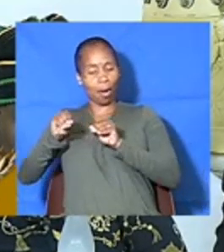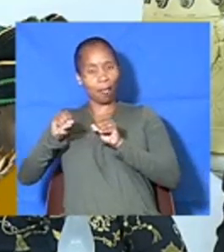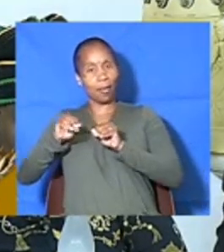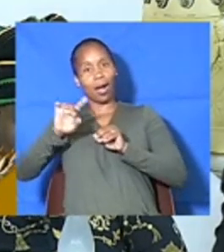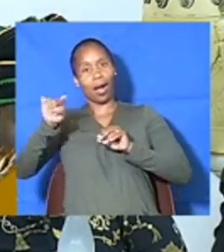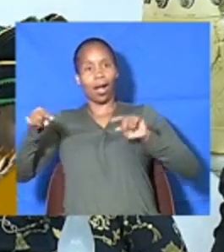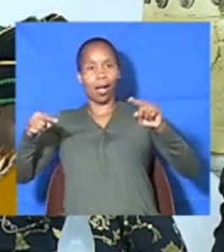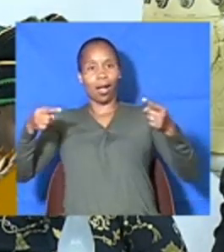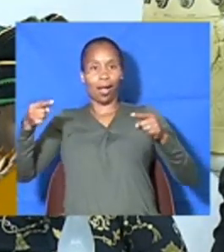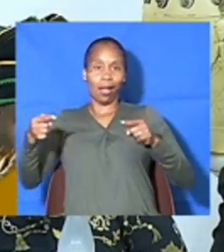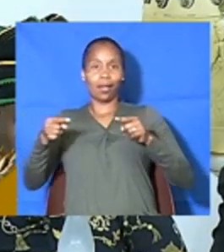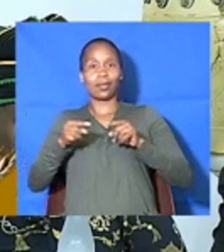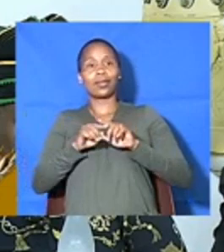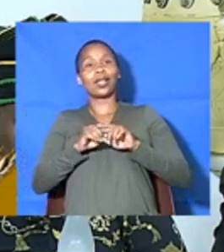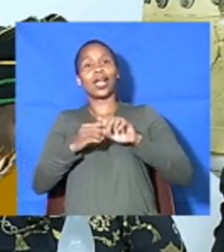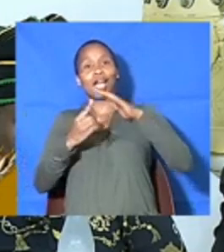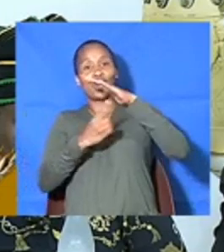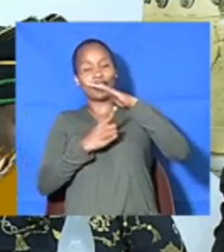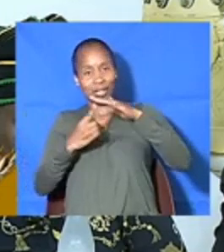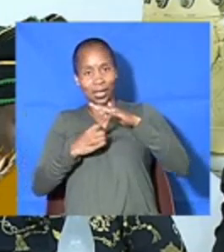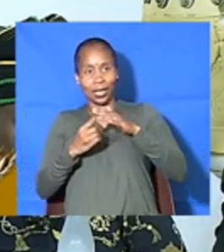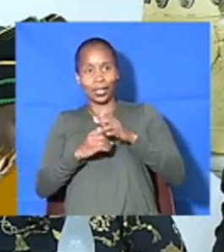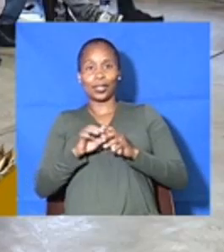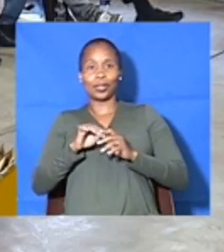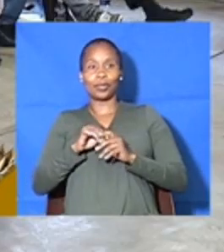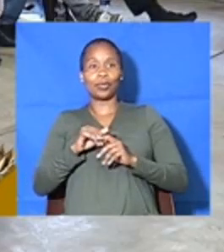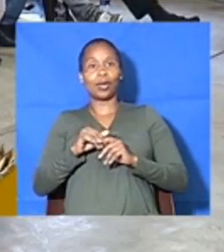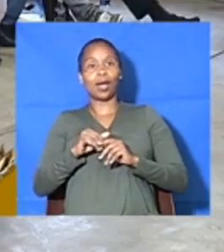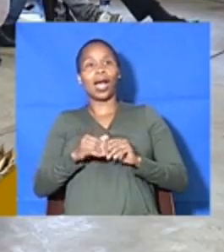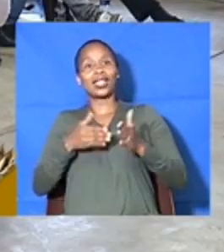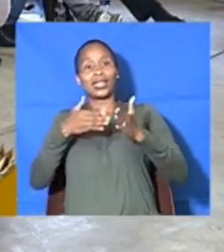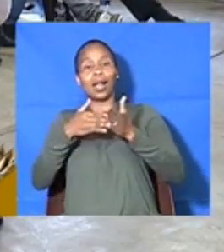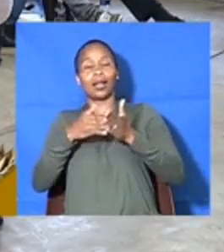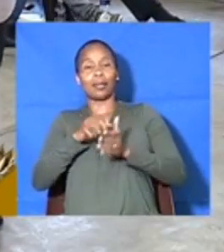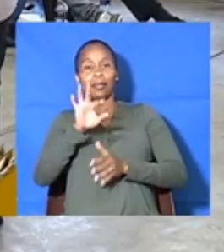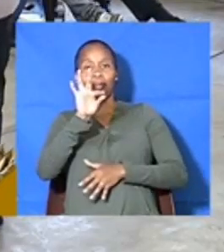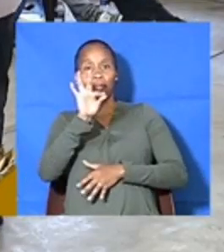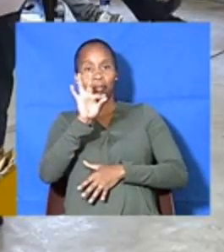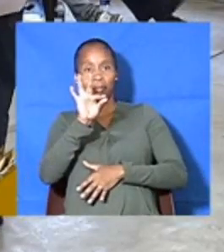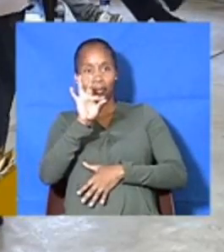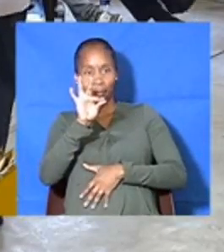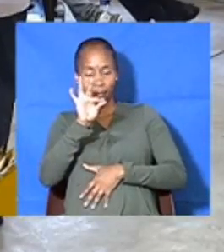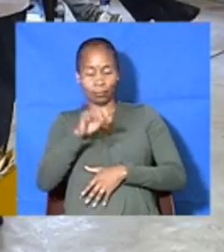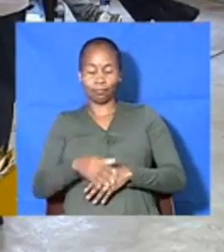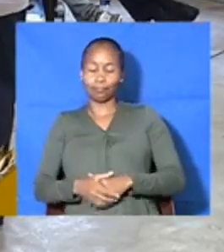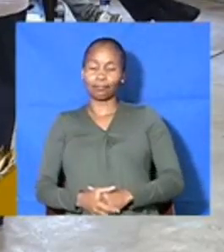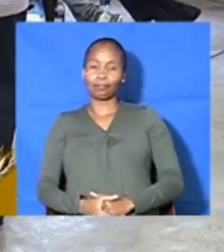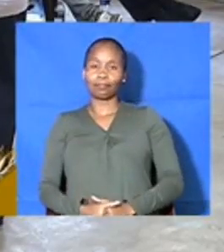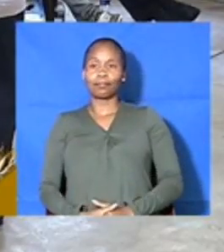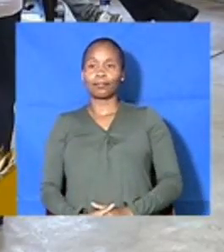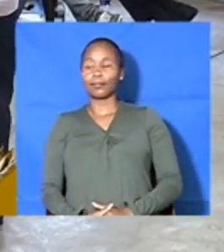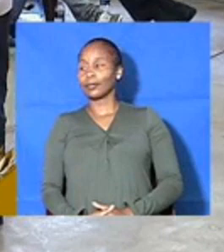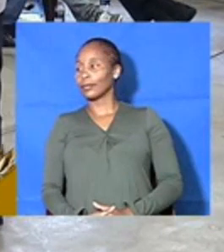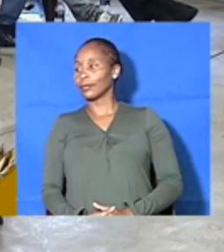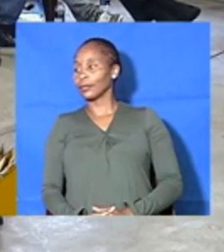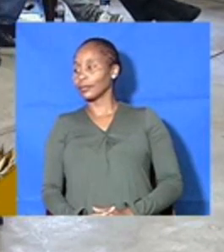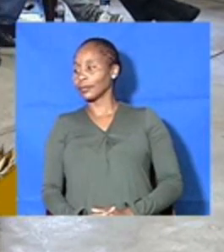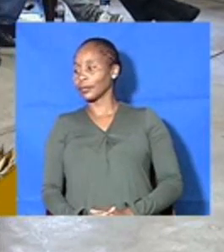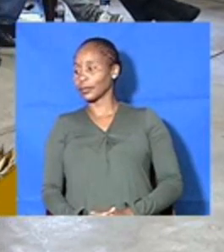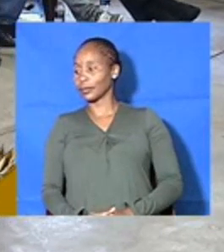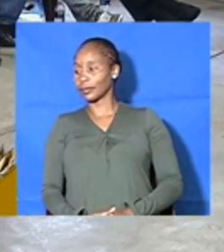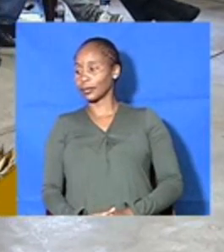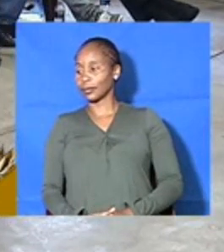Insurance of which the majority of the people who are inside this hall can agree with me that now they are seeing this bill for the first